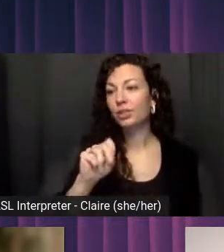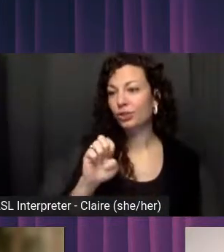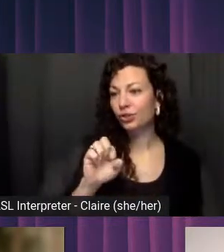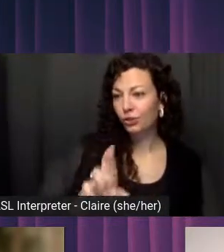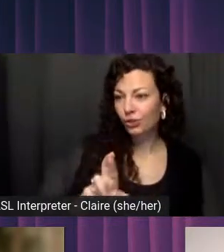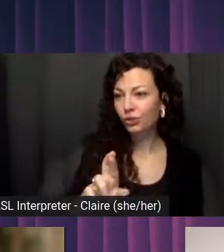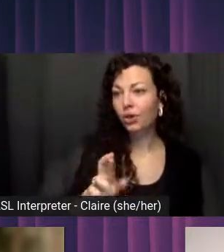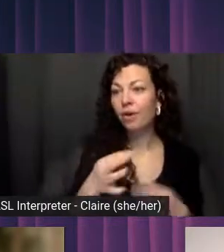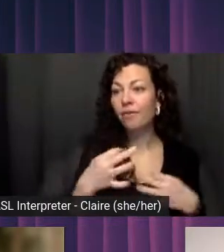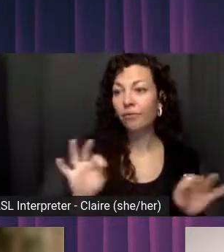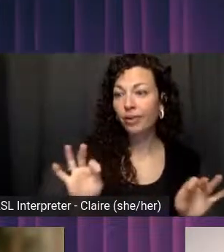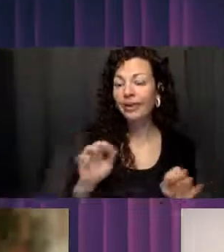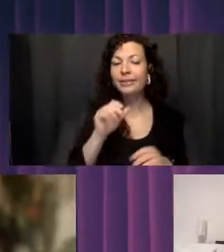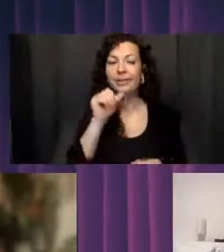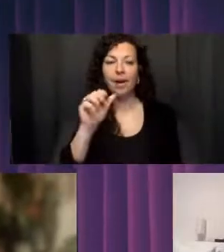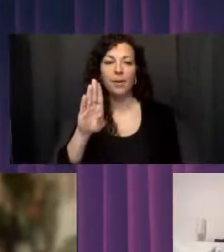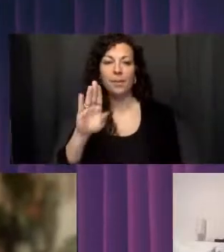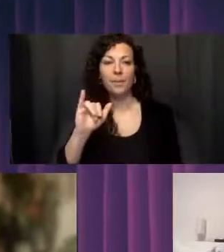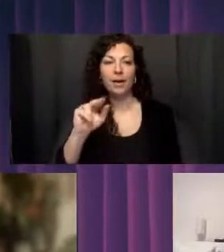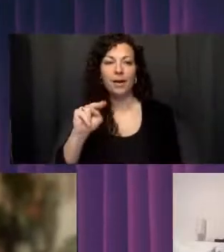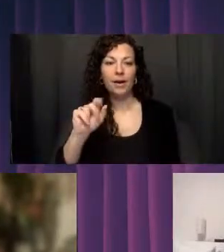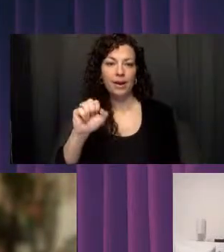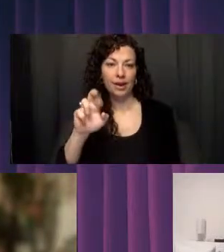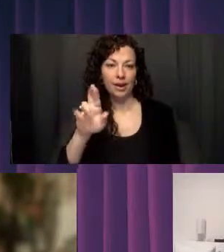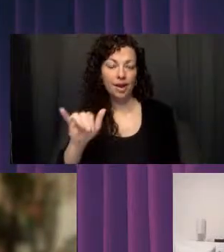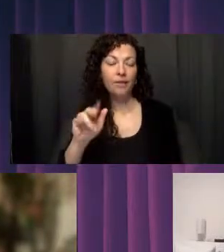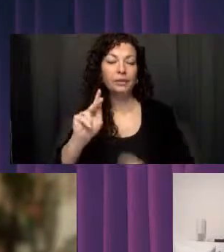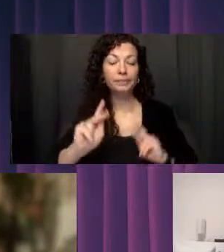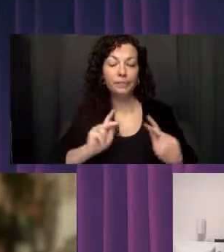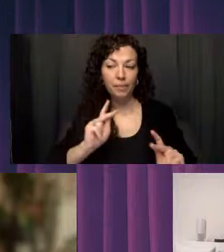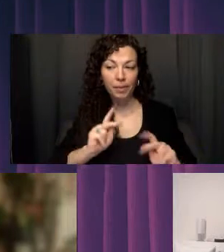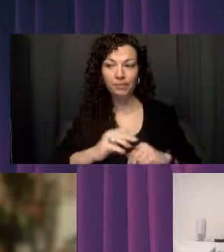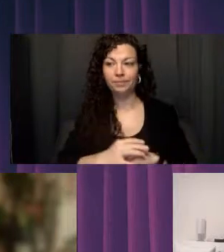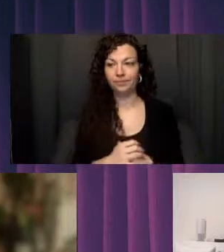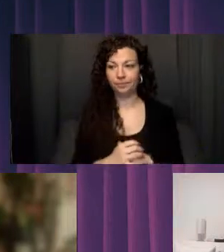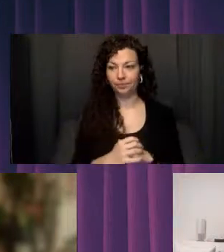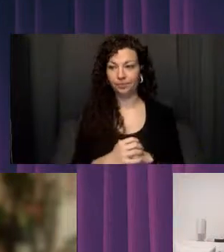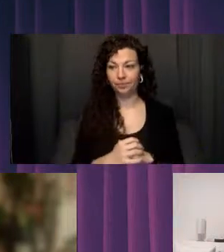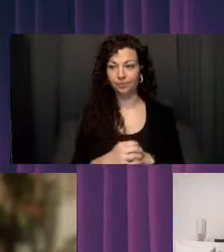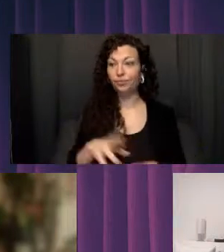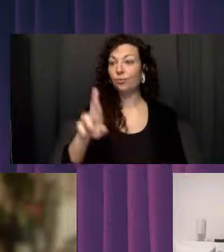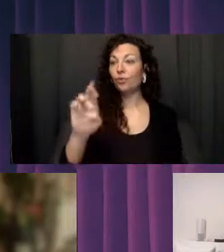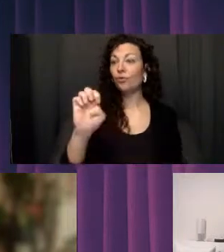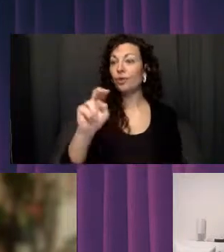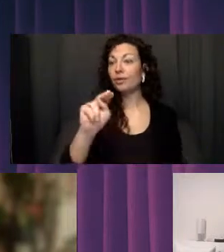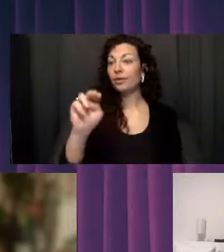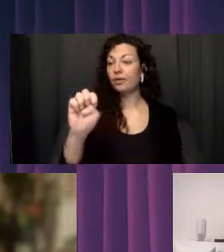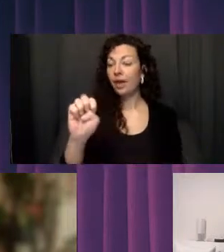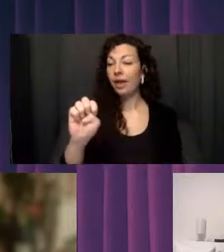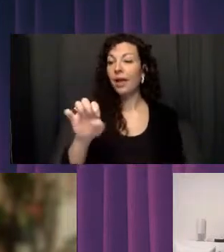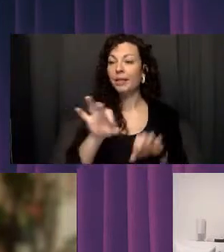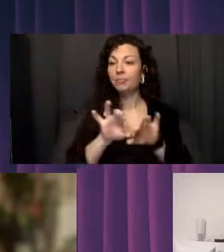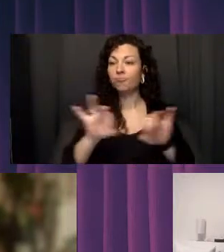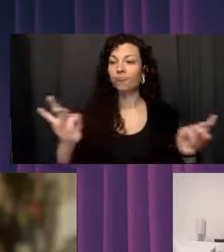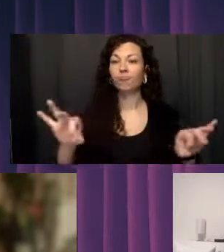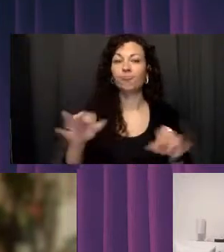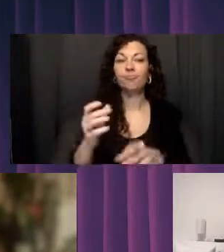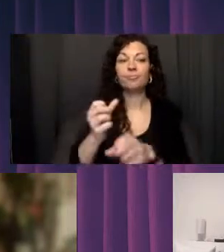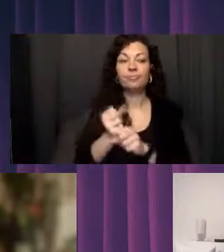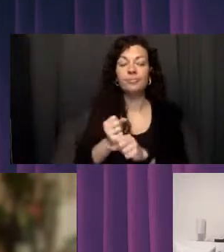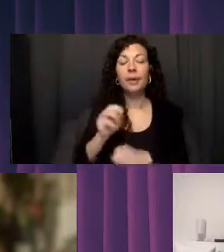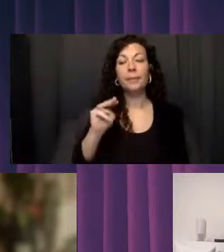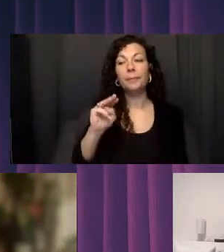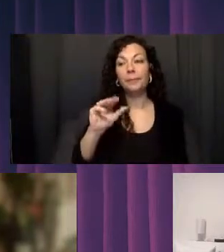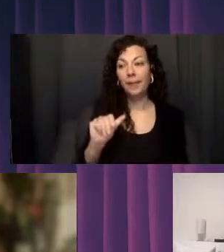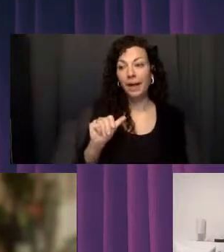Renée received their master's in social work at the New York University and has been privileged to support young adults